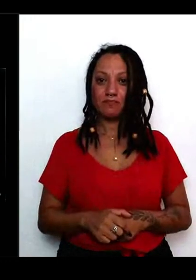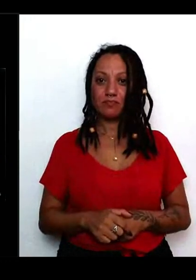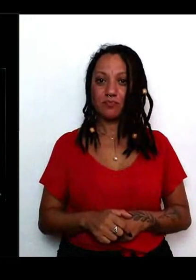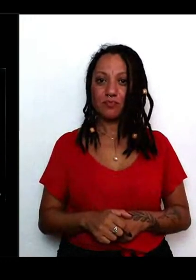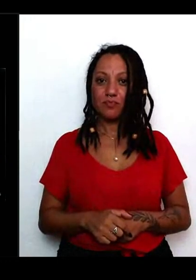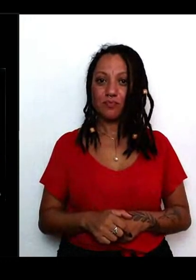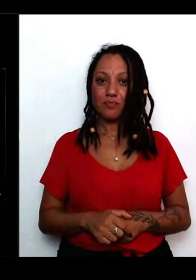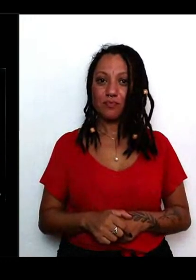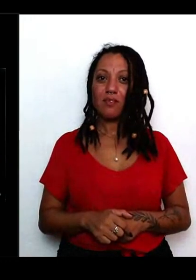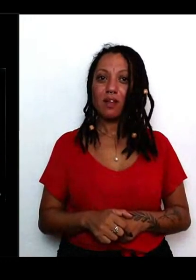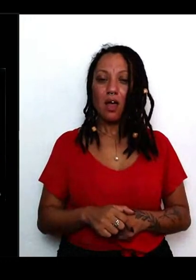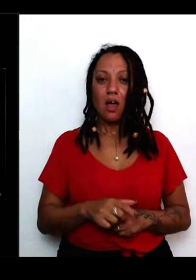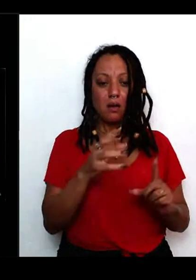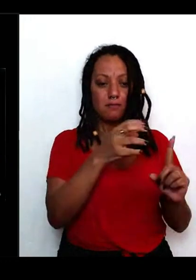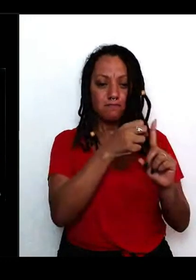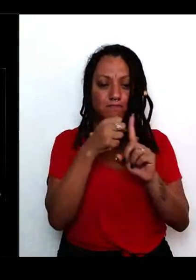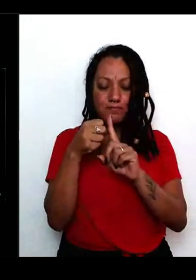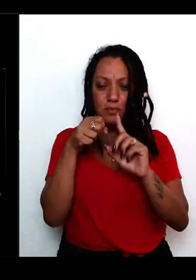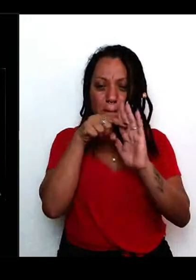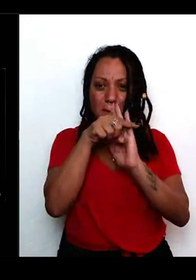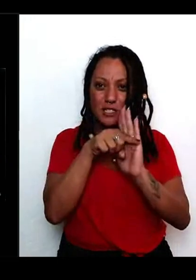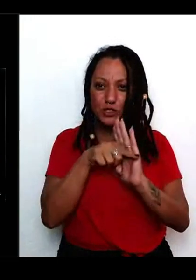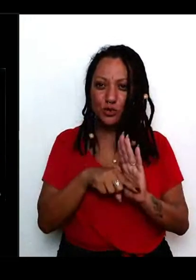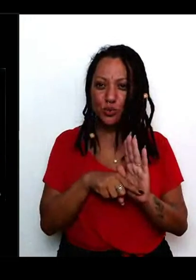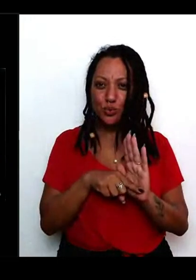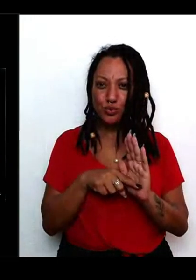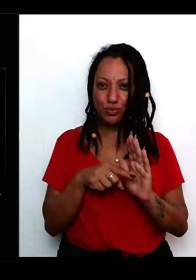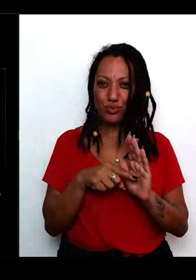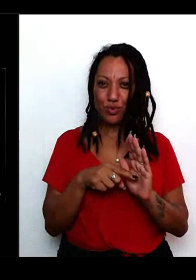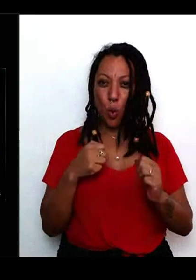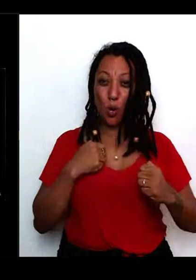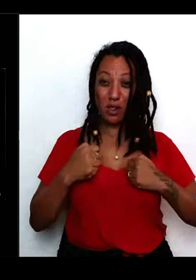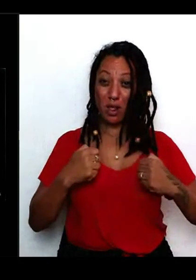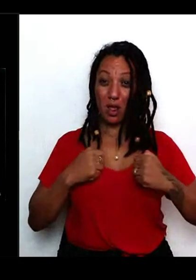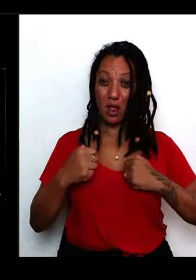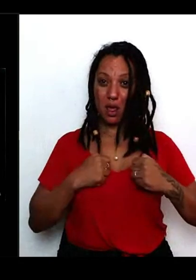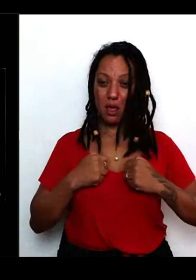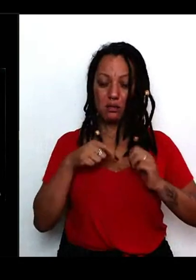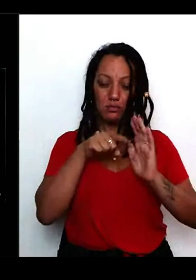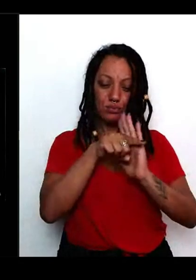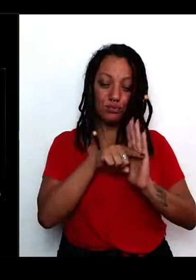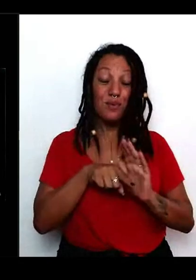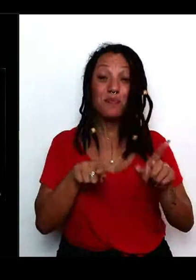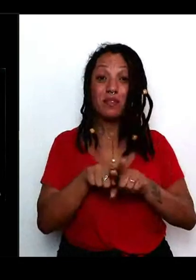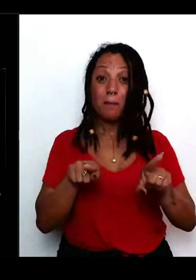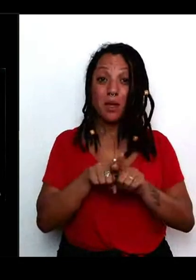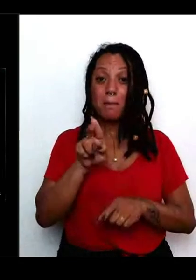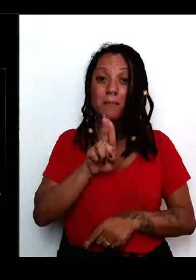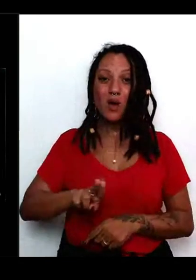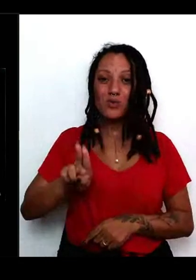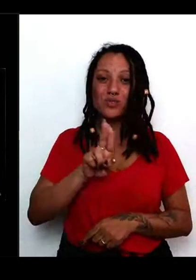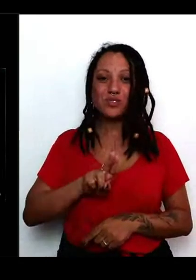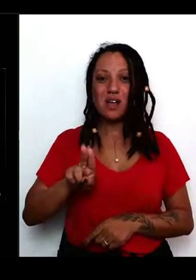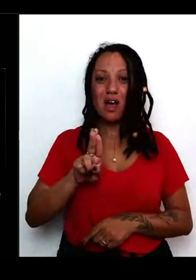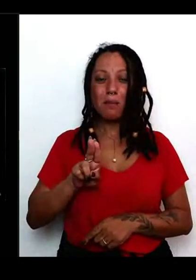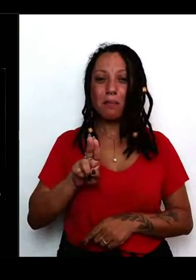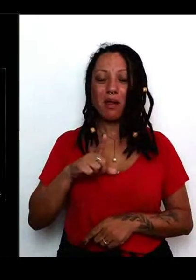entertainment and of course the posting of elephants one of the greatest creatures on the planet